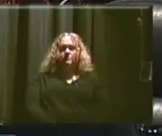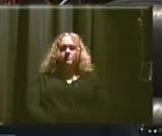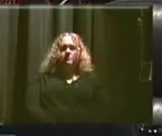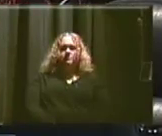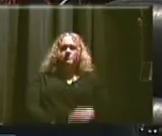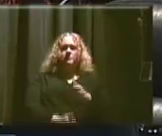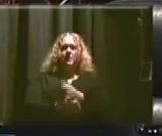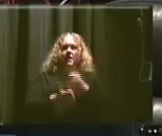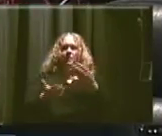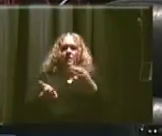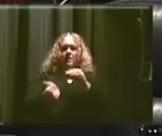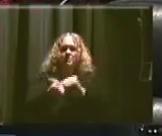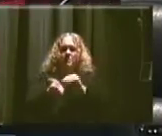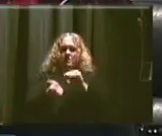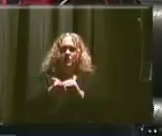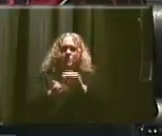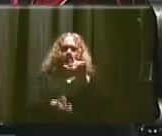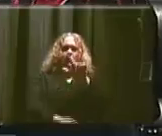Everything Medical LLC.